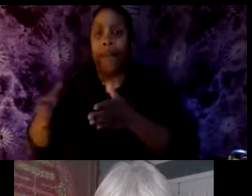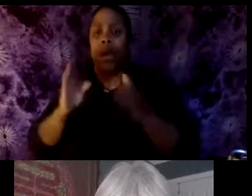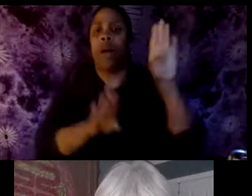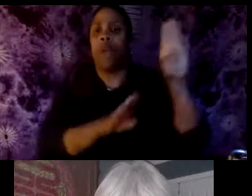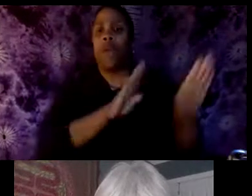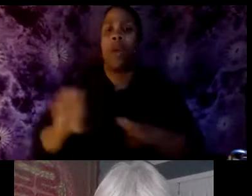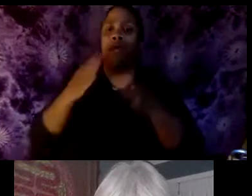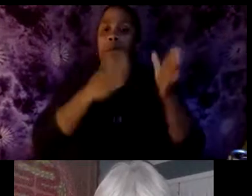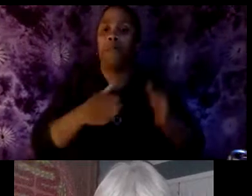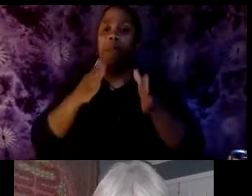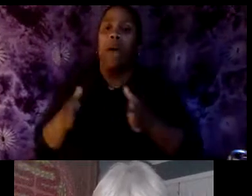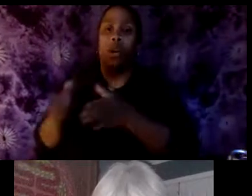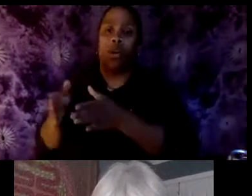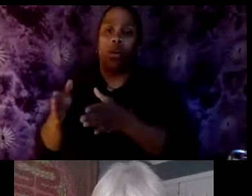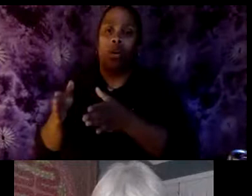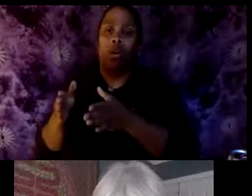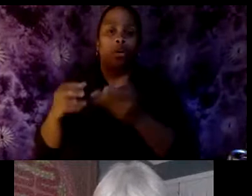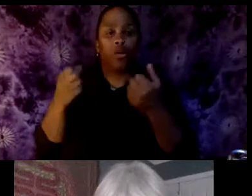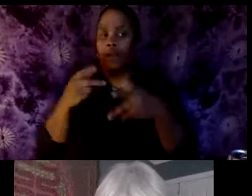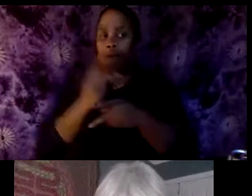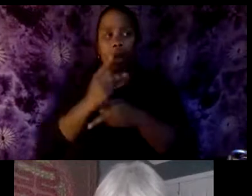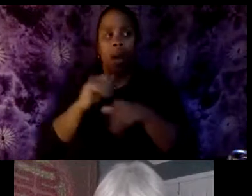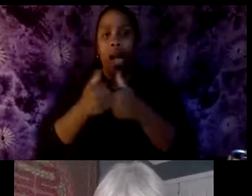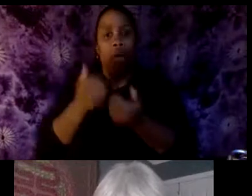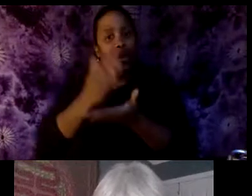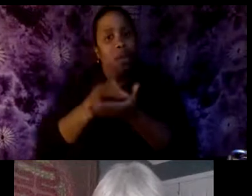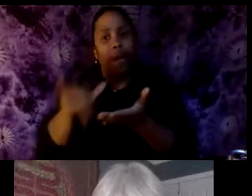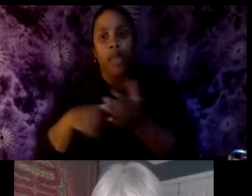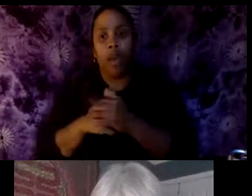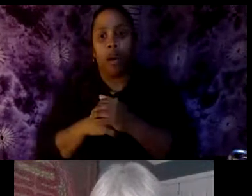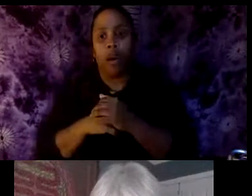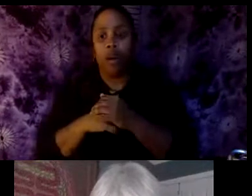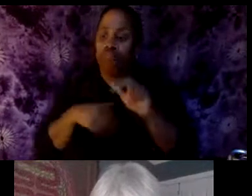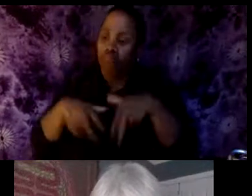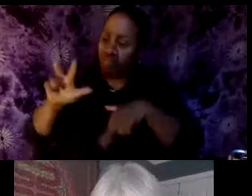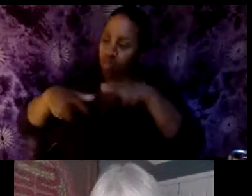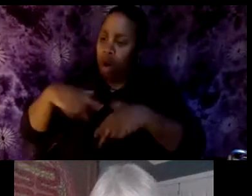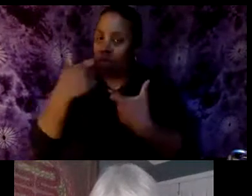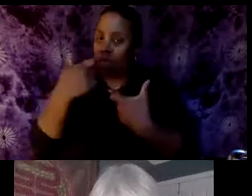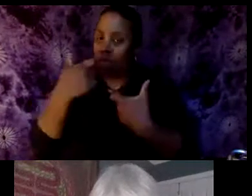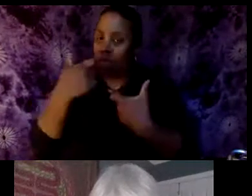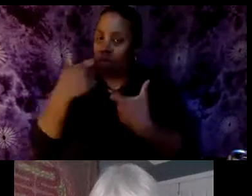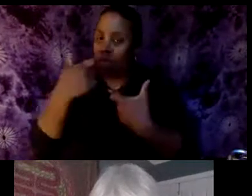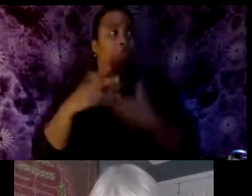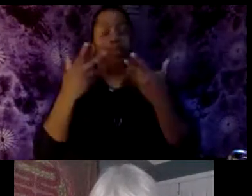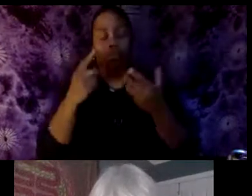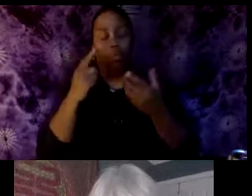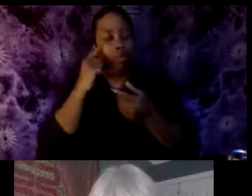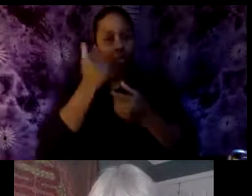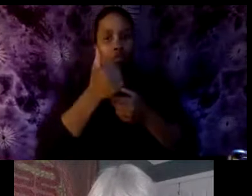and figure out how to just cut that out and walk, watch TV. I don't know,